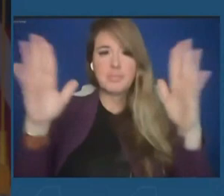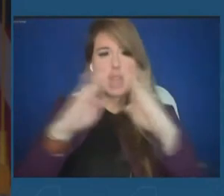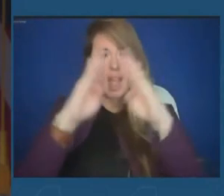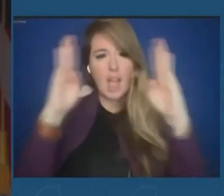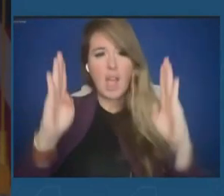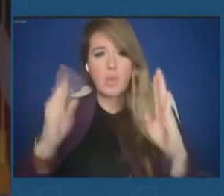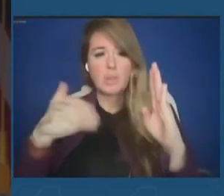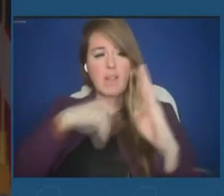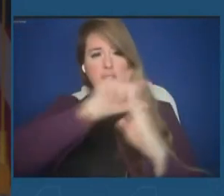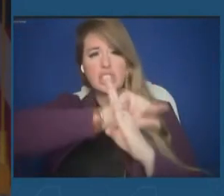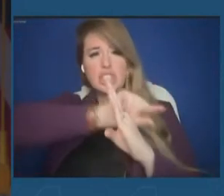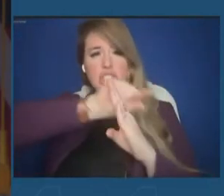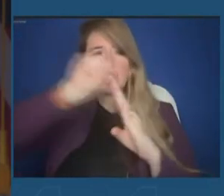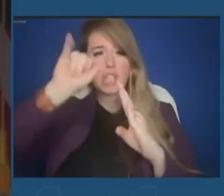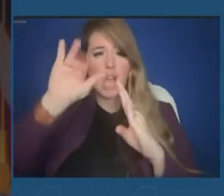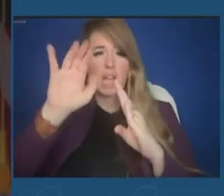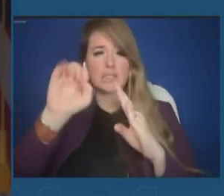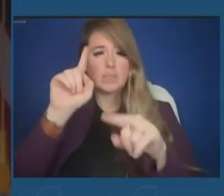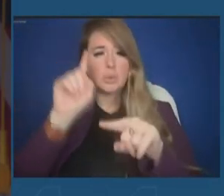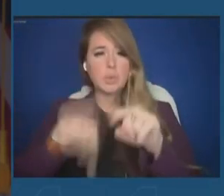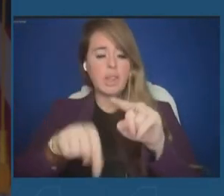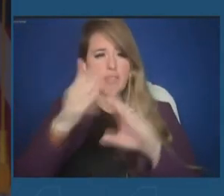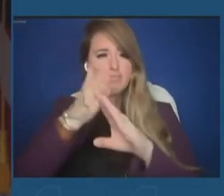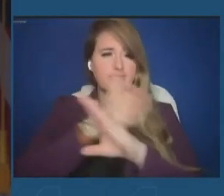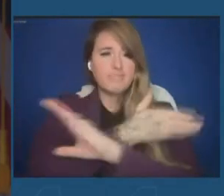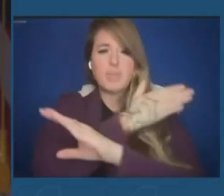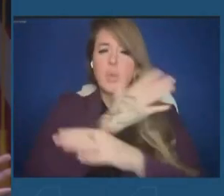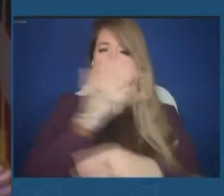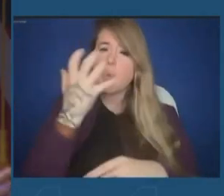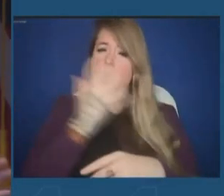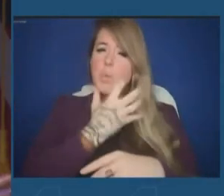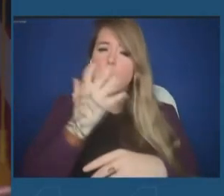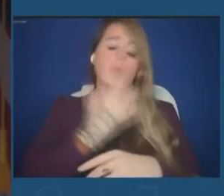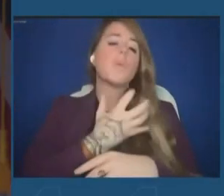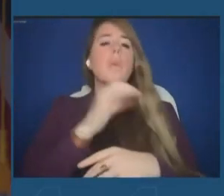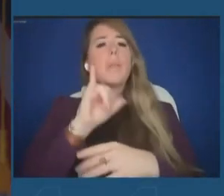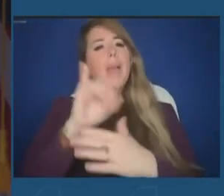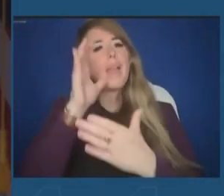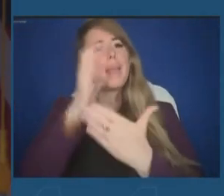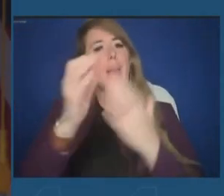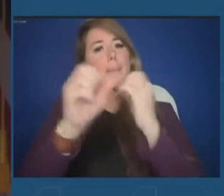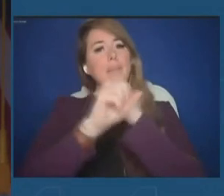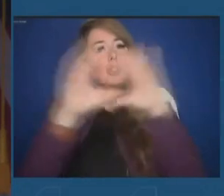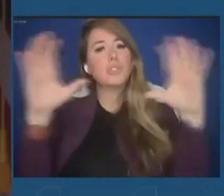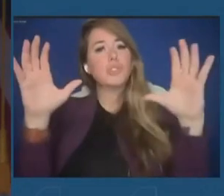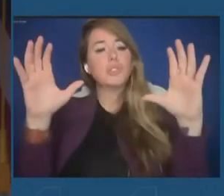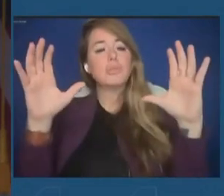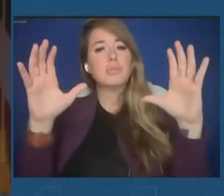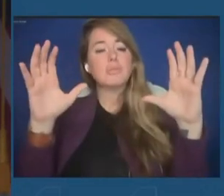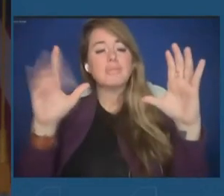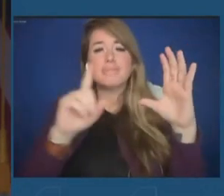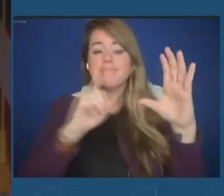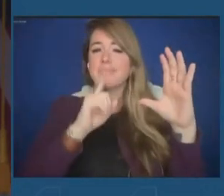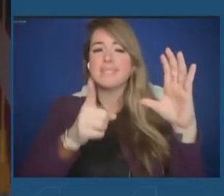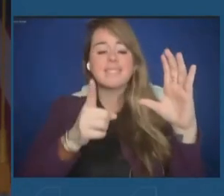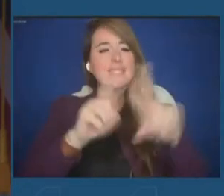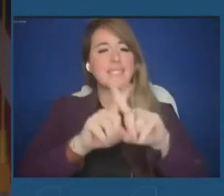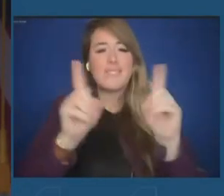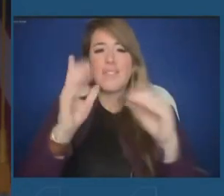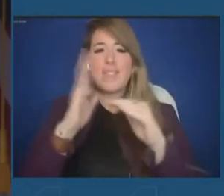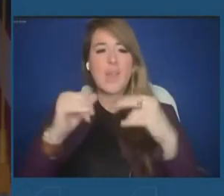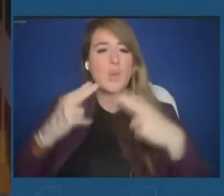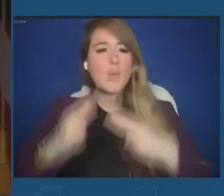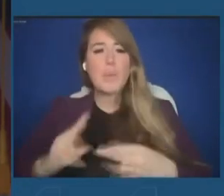even break through. But those images pale in comparison to the human story. Those